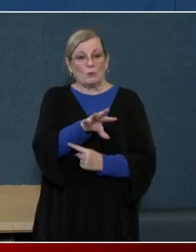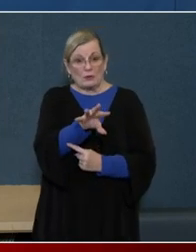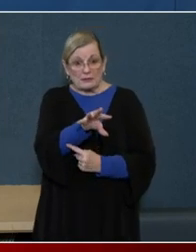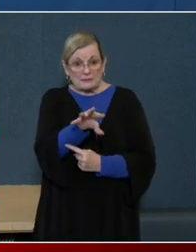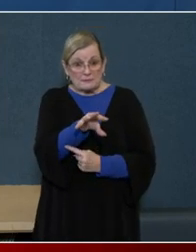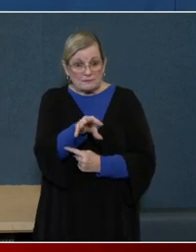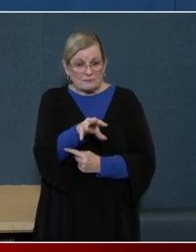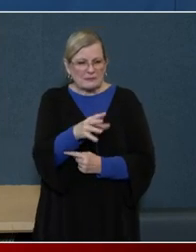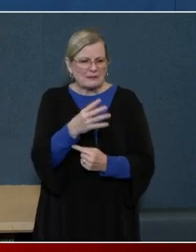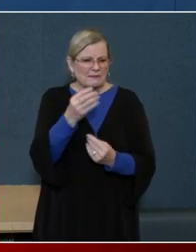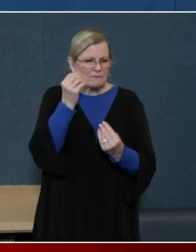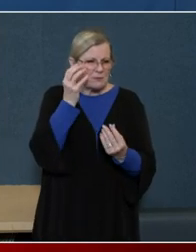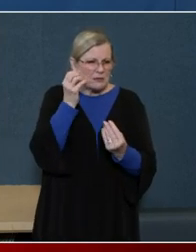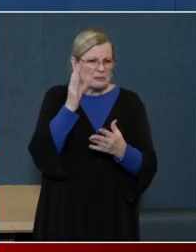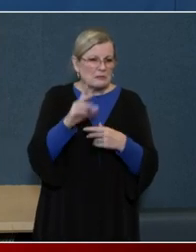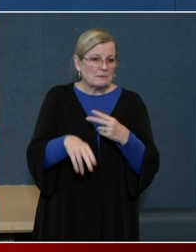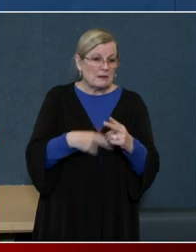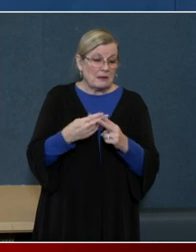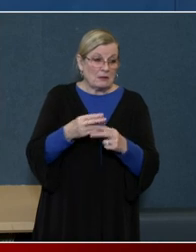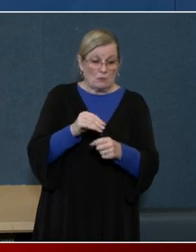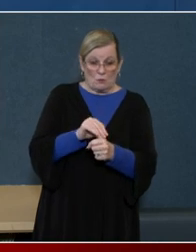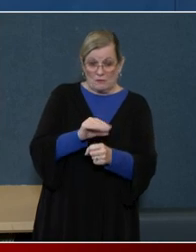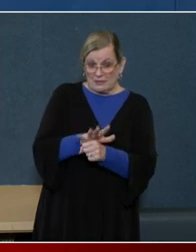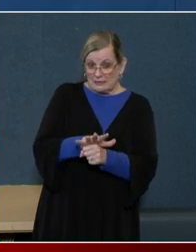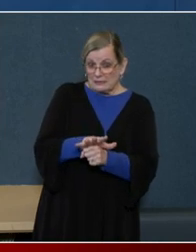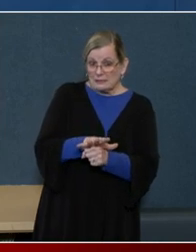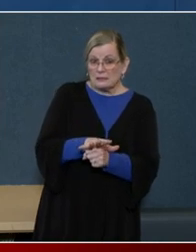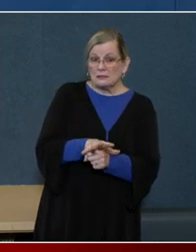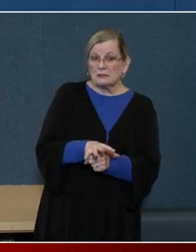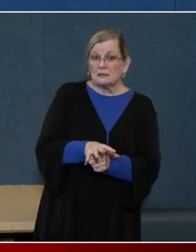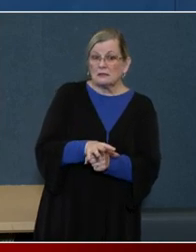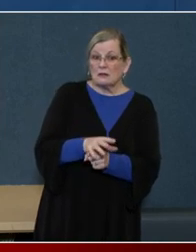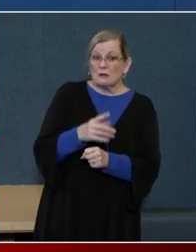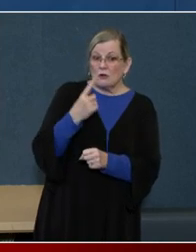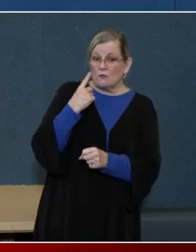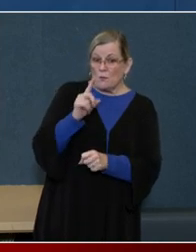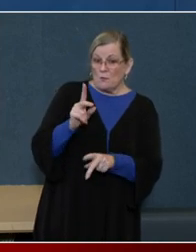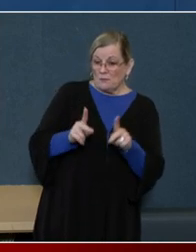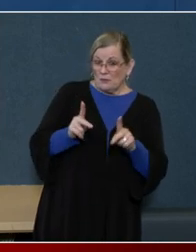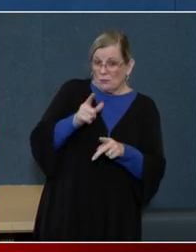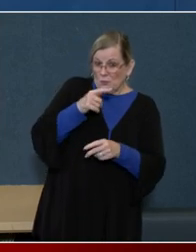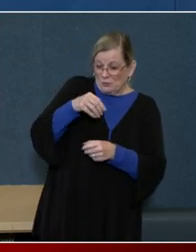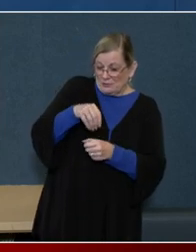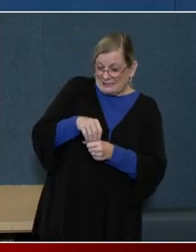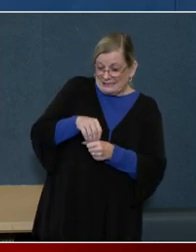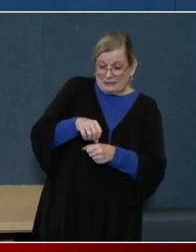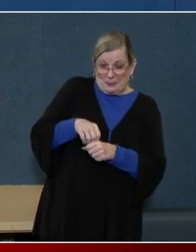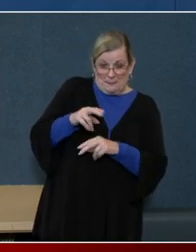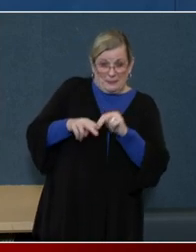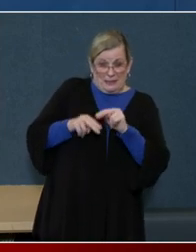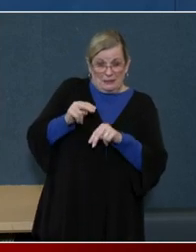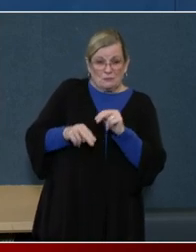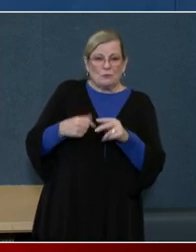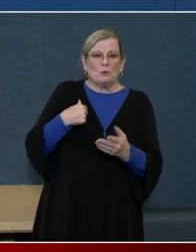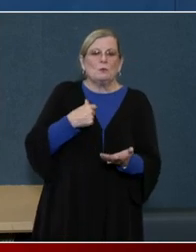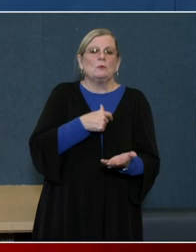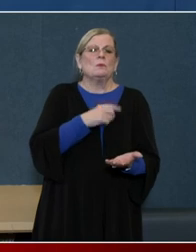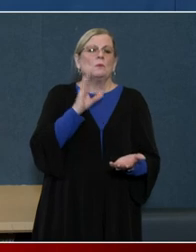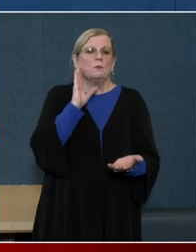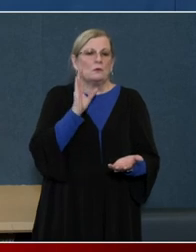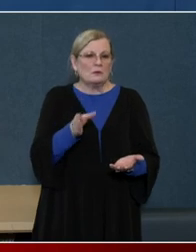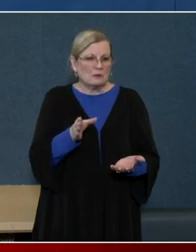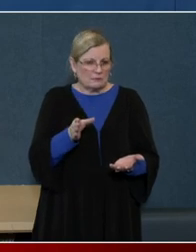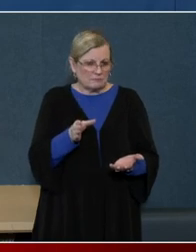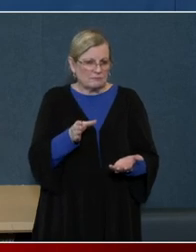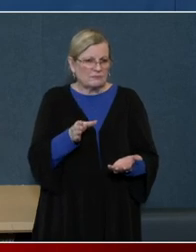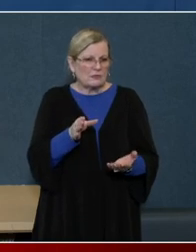DC personnel working in the building, we will provide total numbers on personnel positive cases and